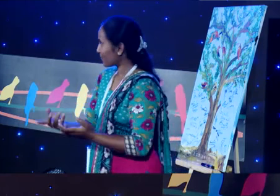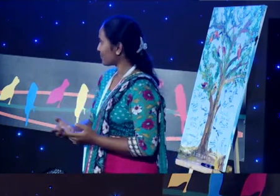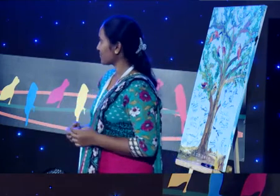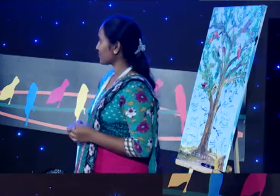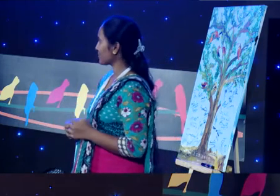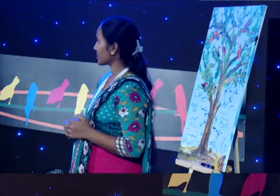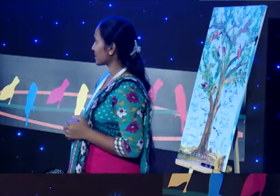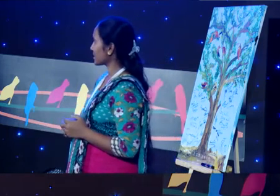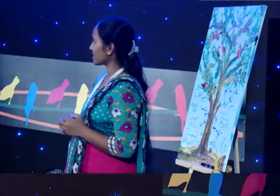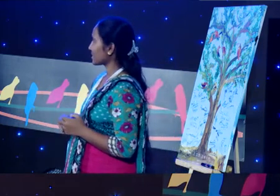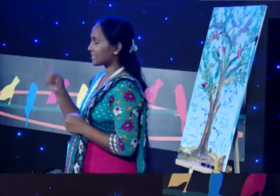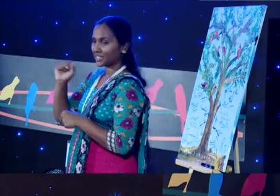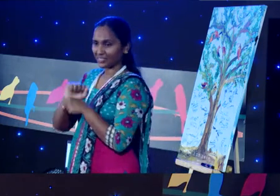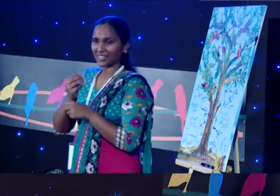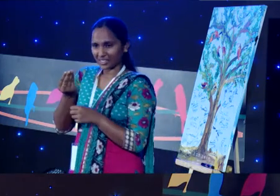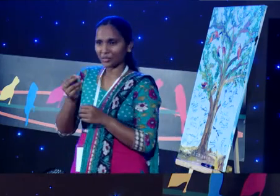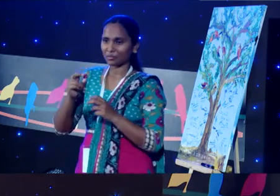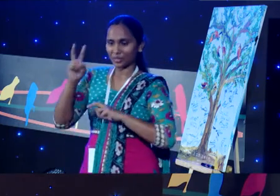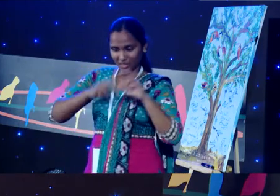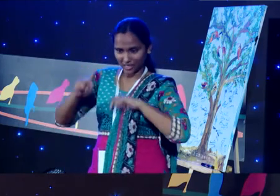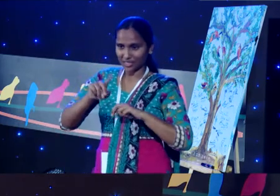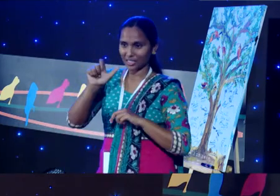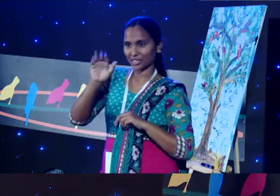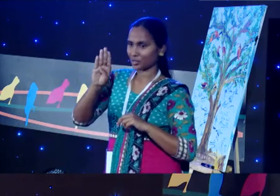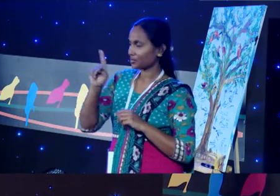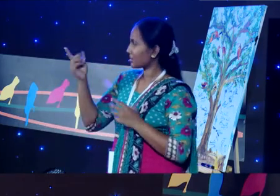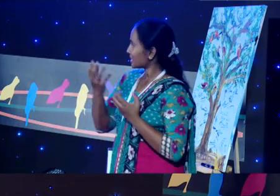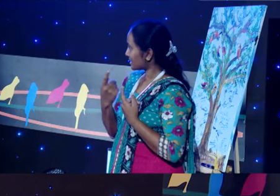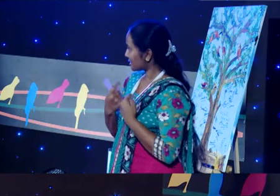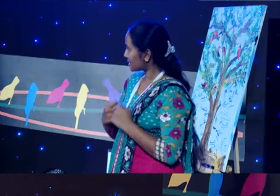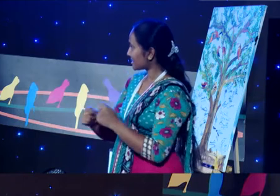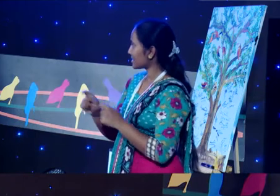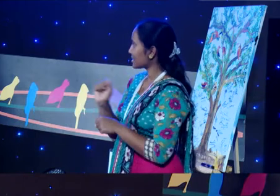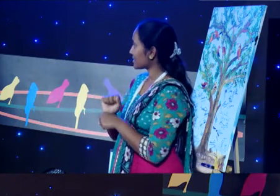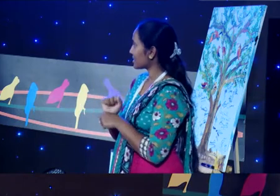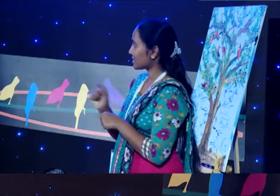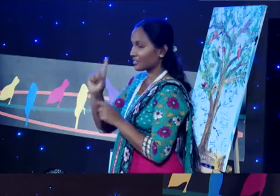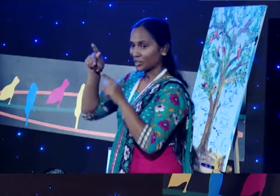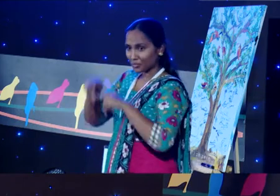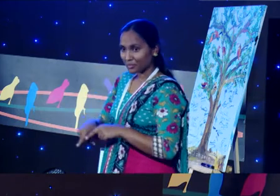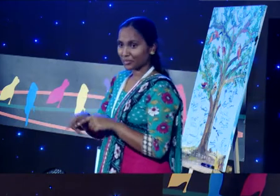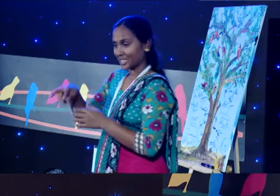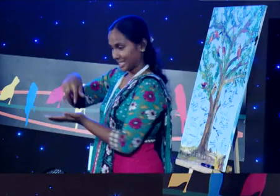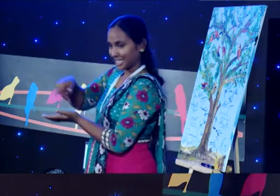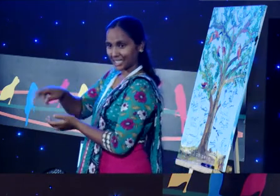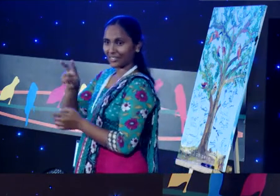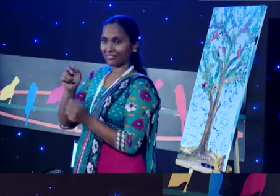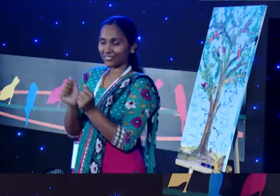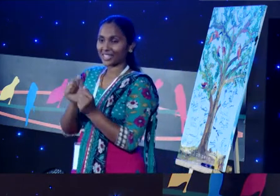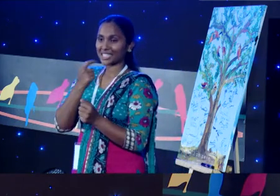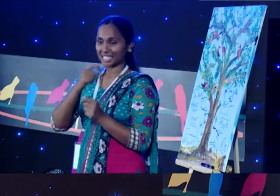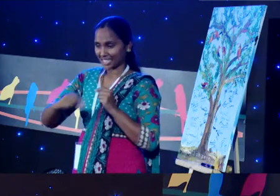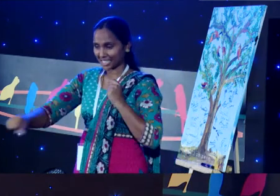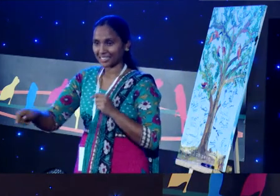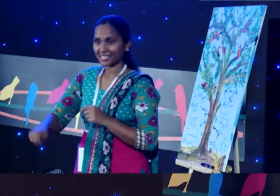futuristic tech in a research lab, but still over here, right outside the lab, there's this person standing with a white cane, but